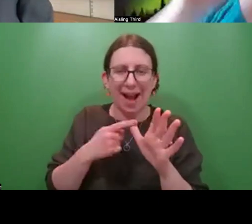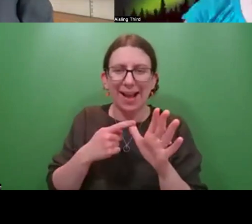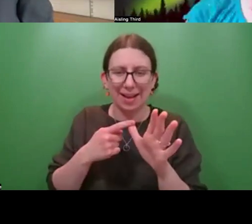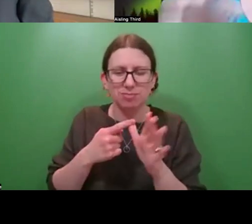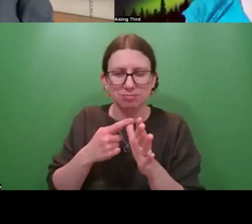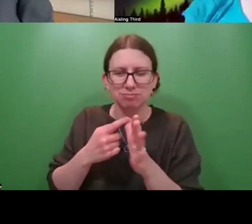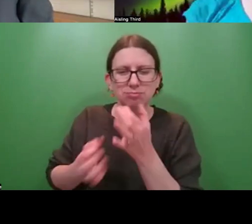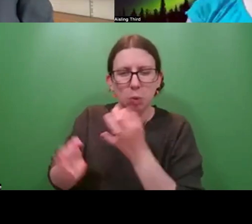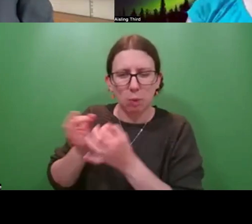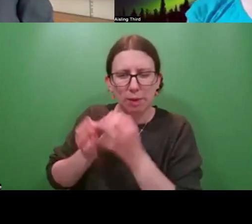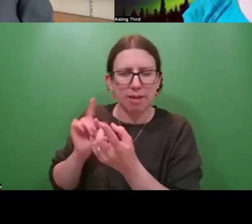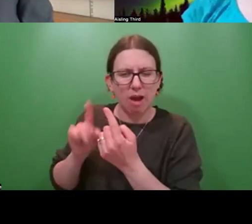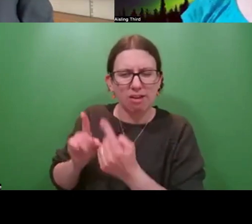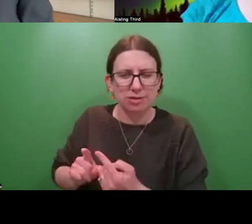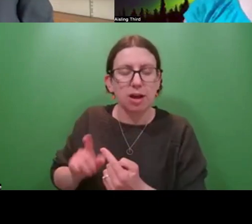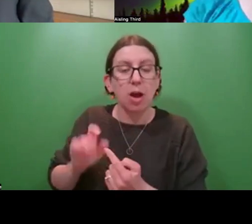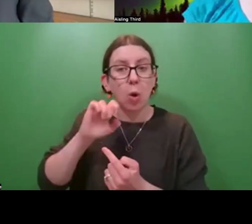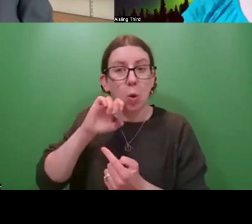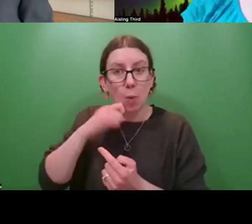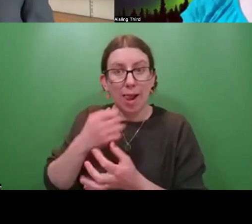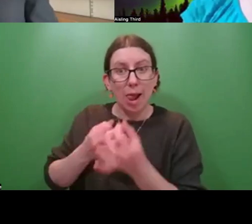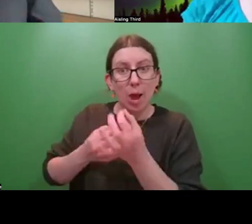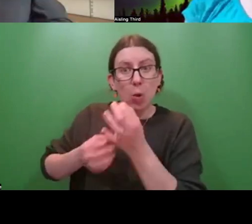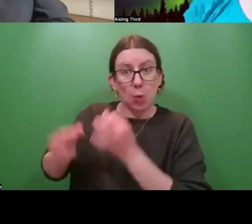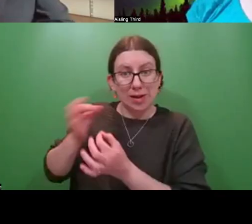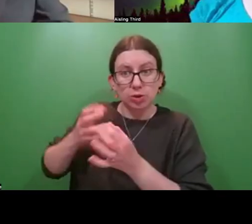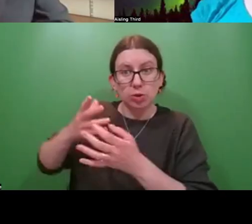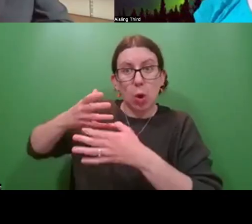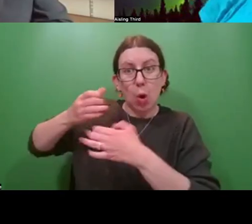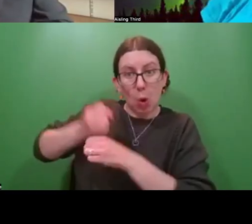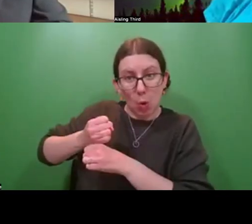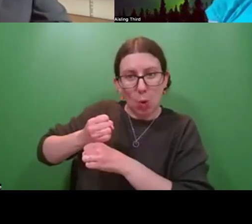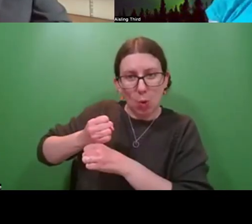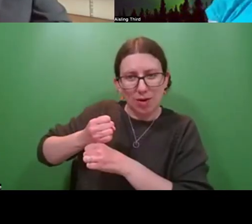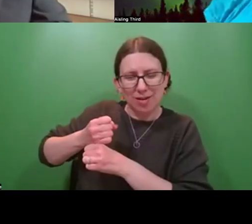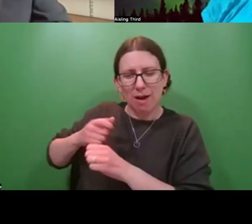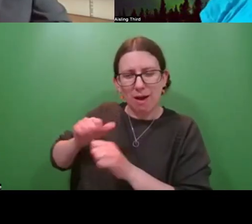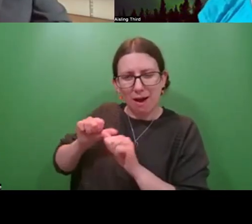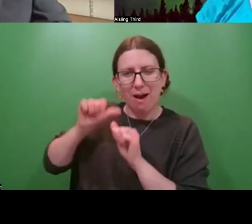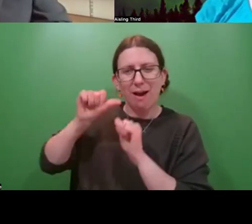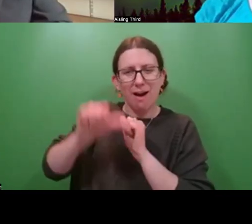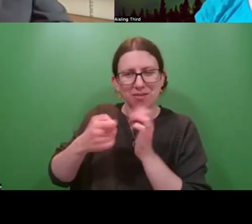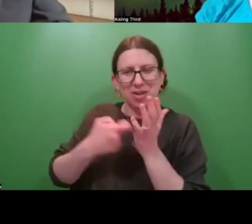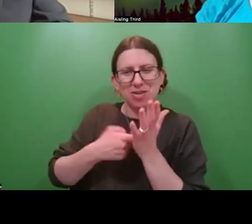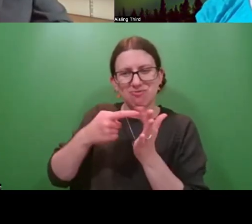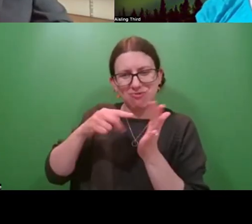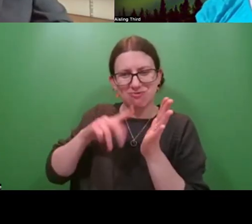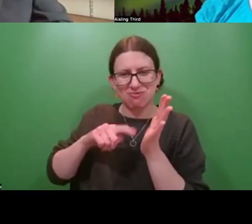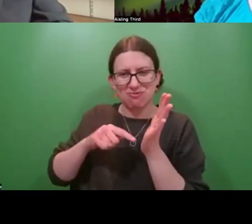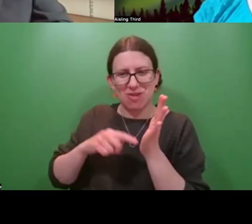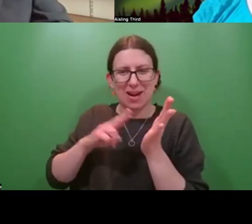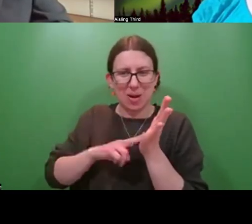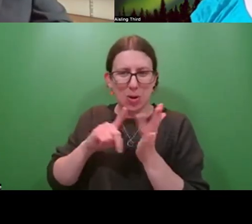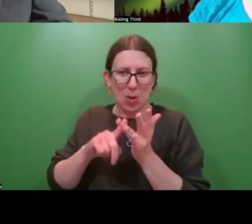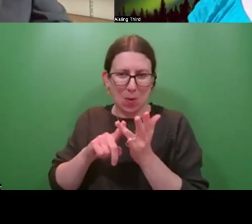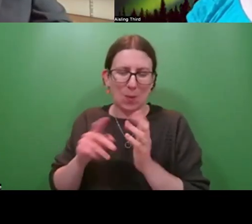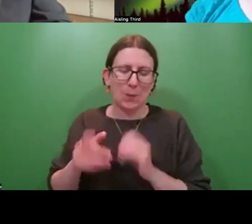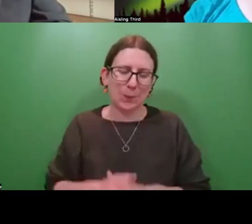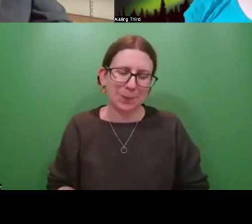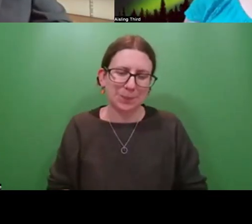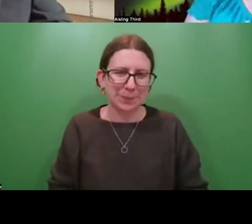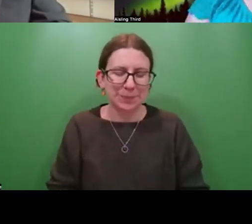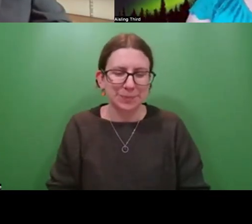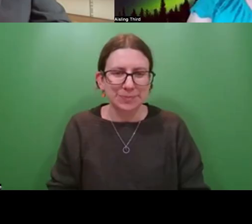have the question session after Retno has presented. So